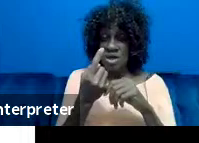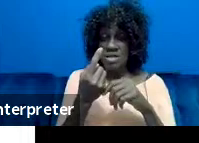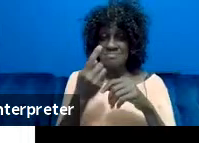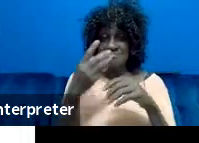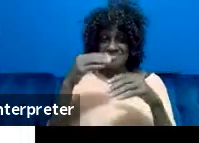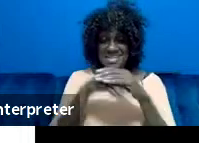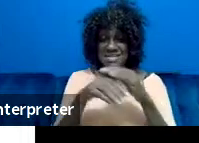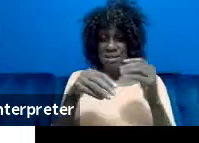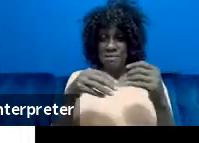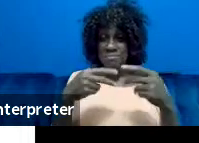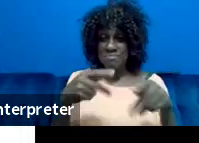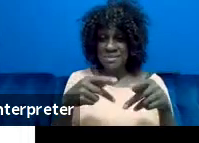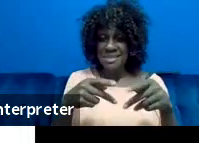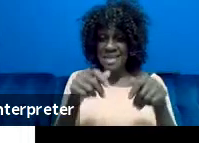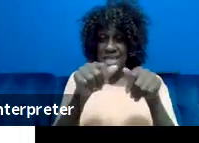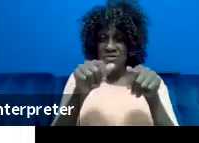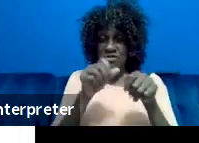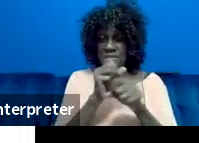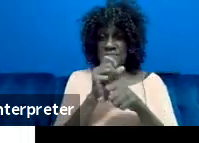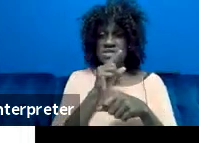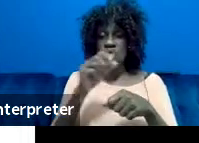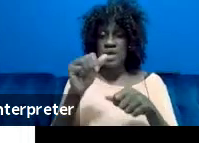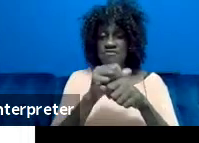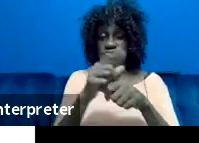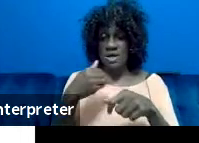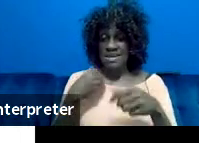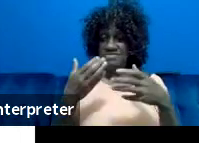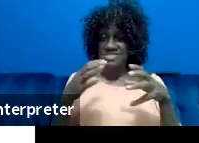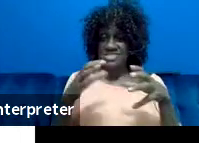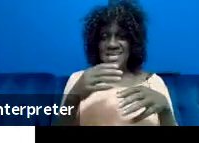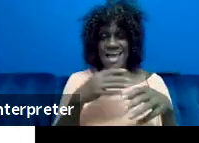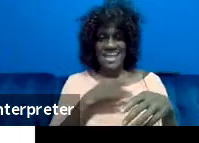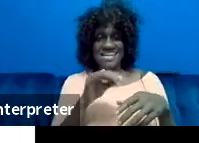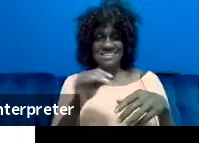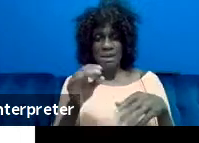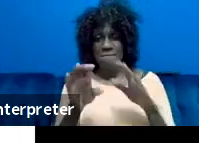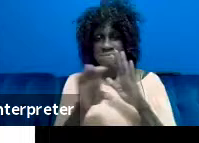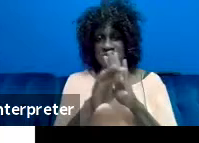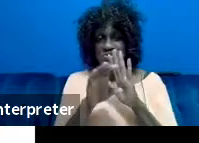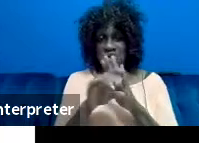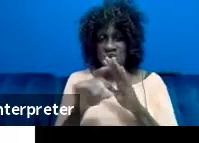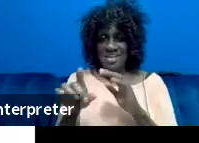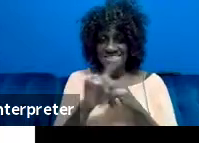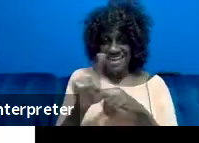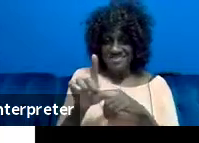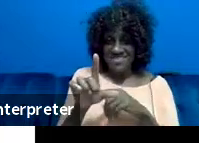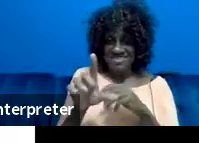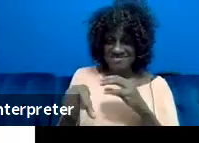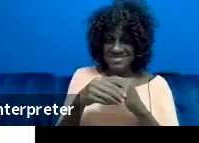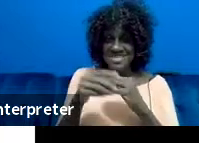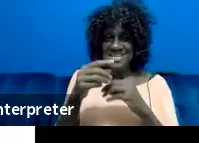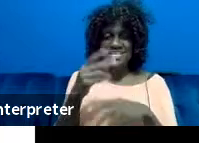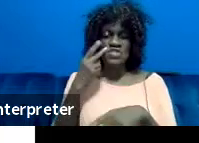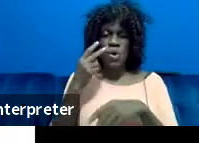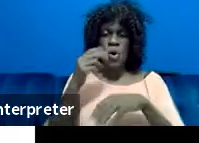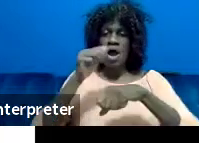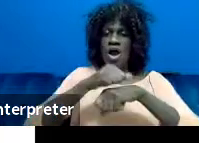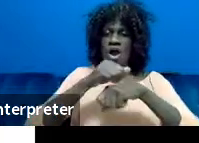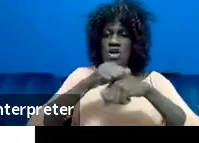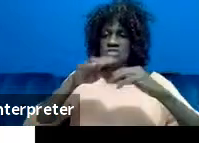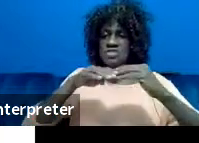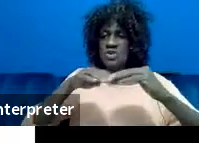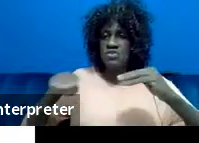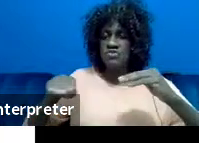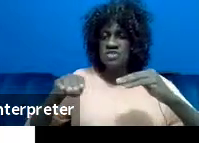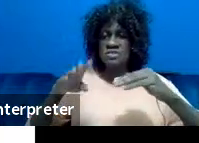play area to make sure everybody's got an opportunity. I like this picture on the left. That's why I included it in here. It shows a hard surface where coming to